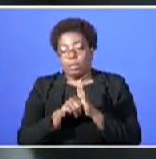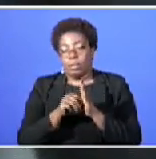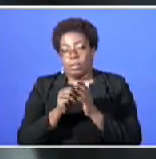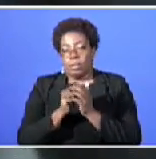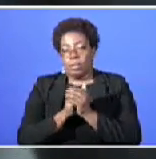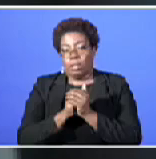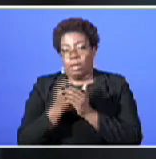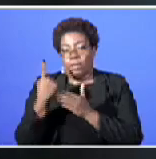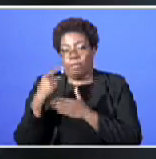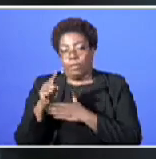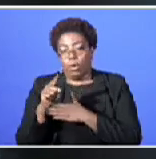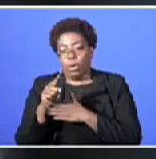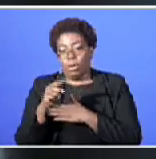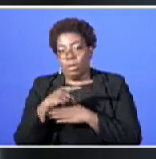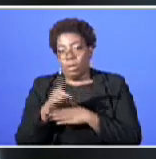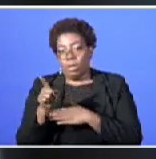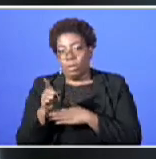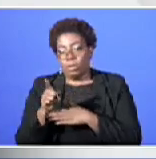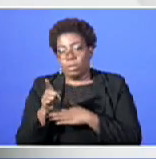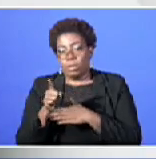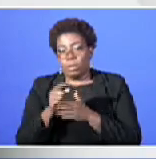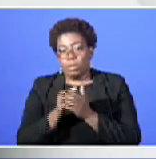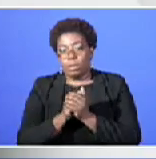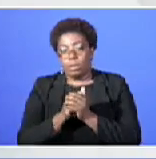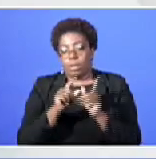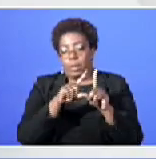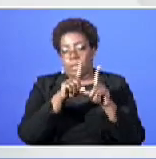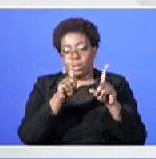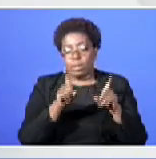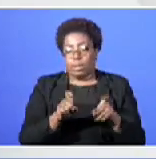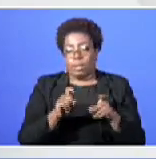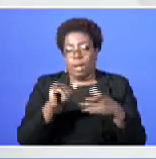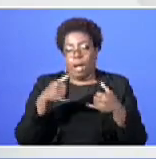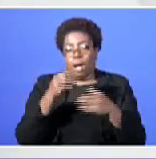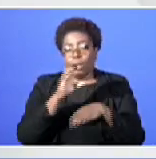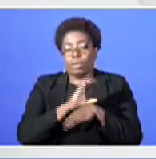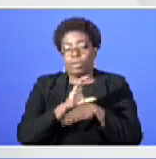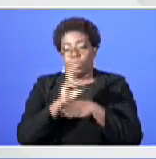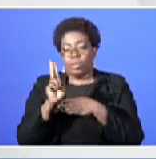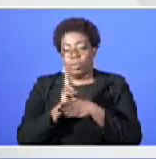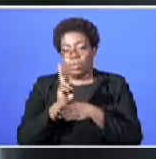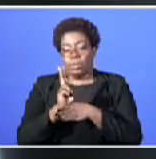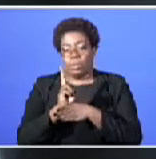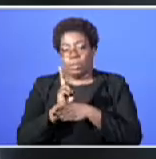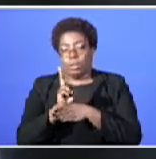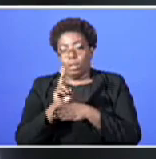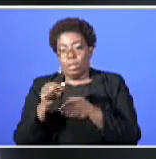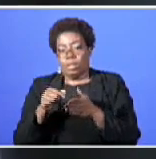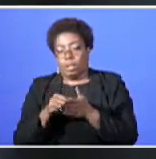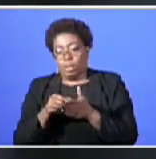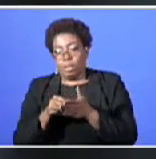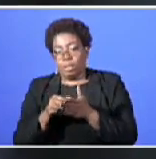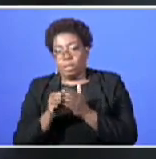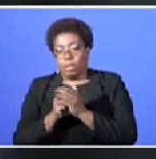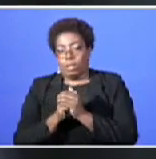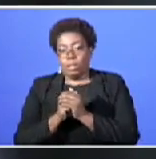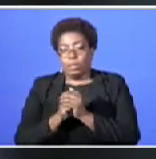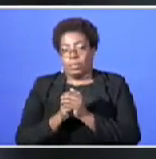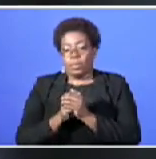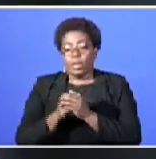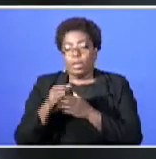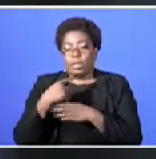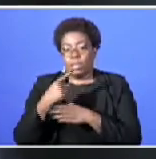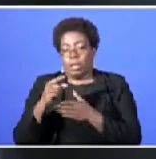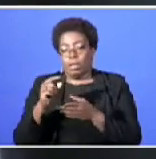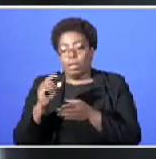solutions for those entities as well. How can churches utilize your platform? Churches need a way to link with